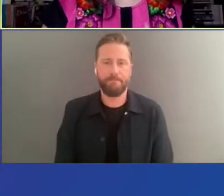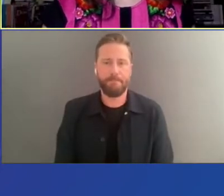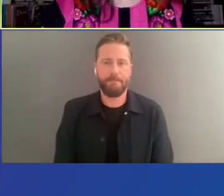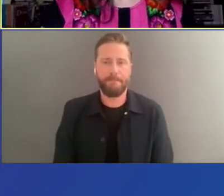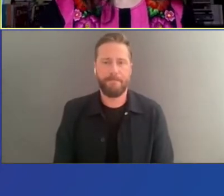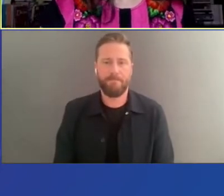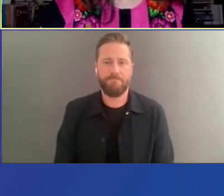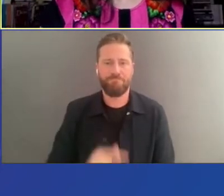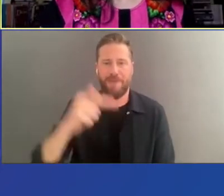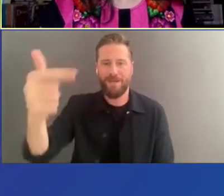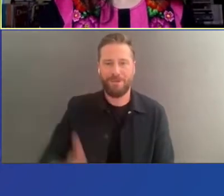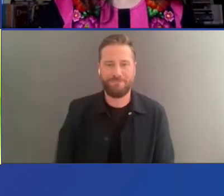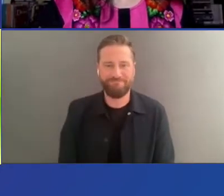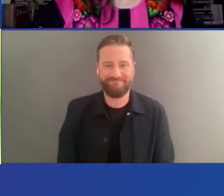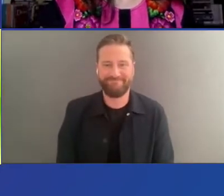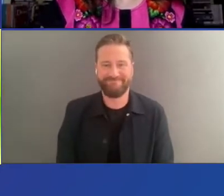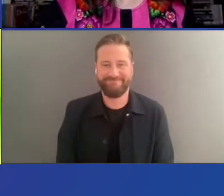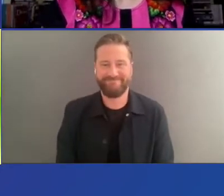Back to you.